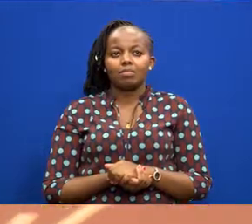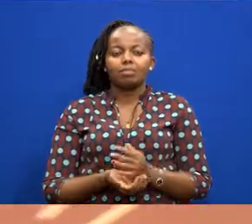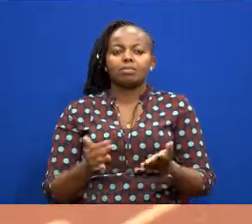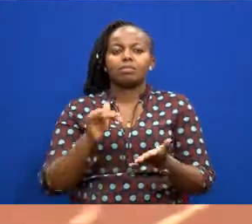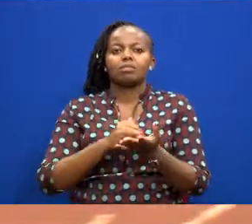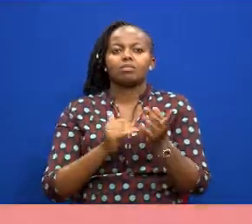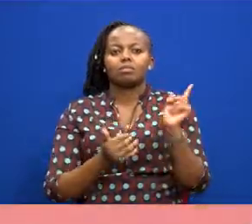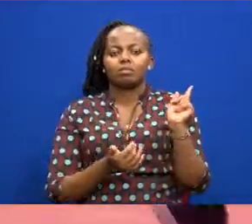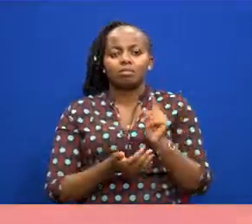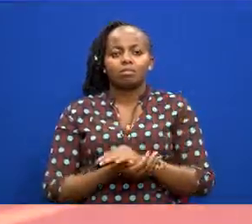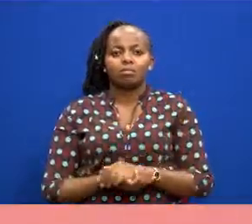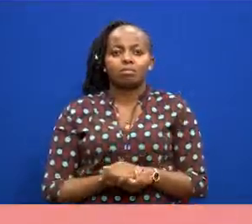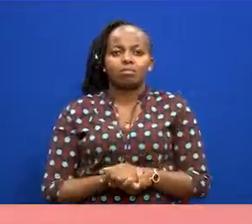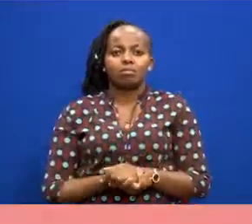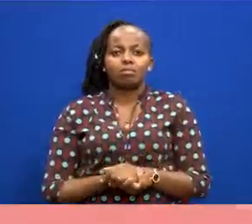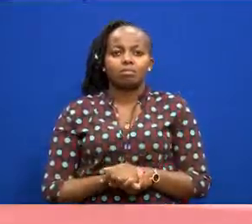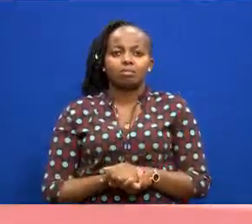Let's go.